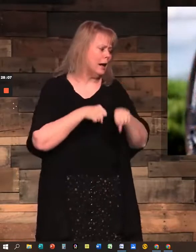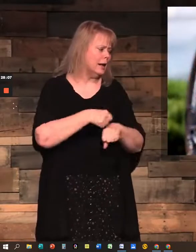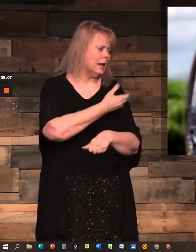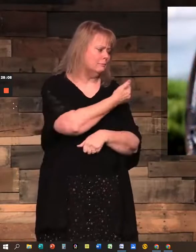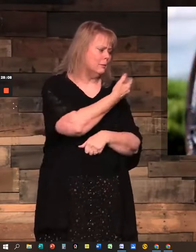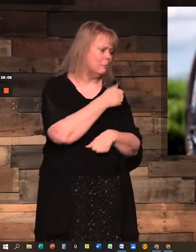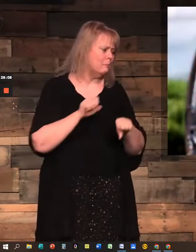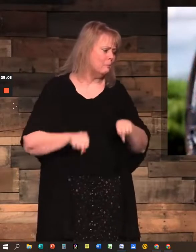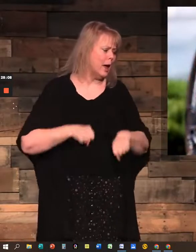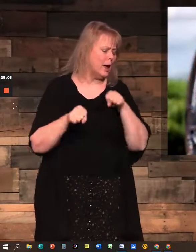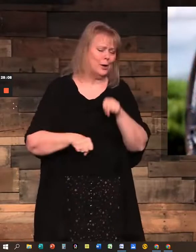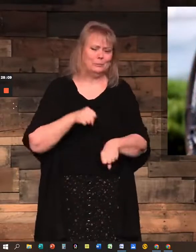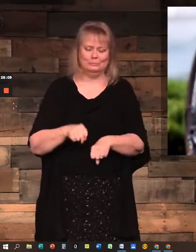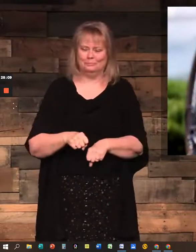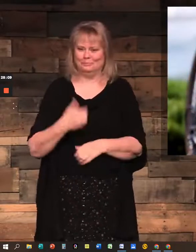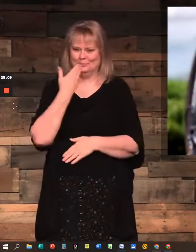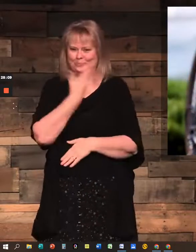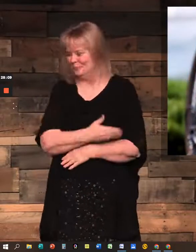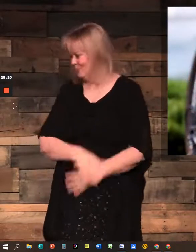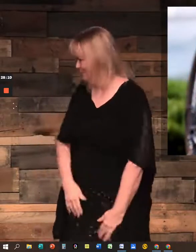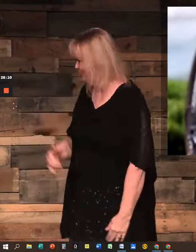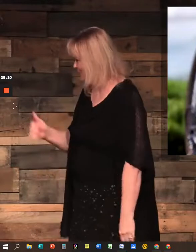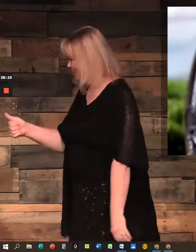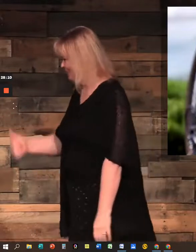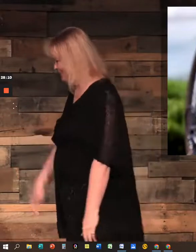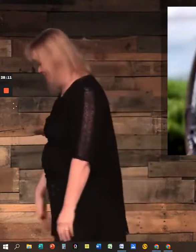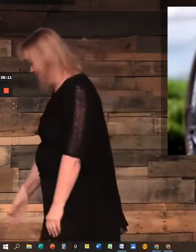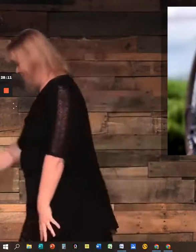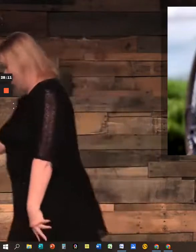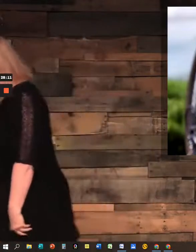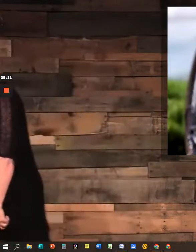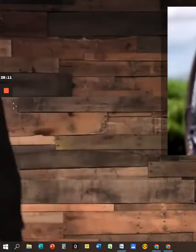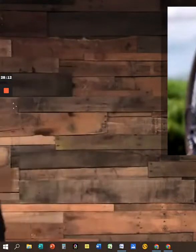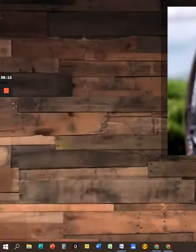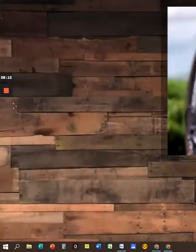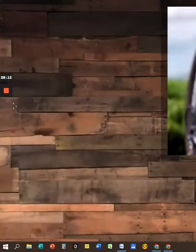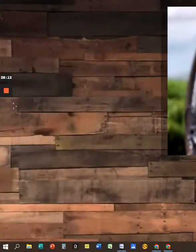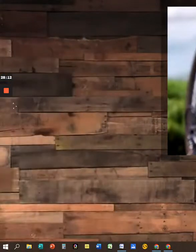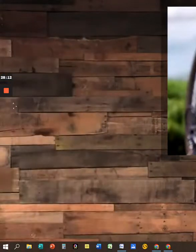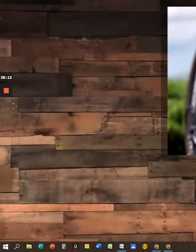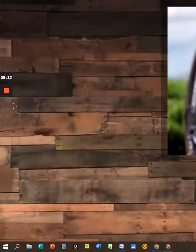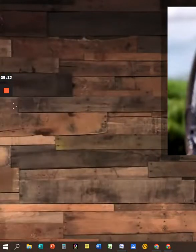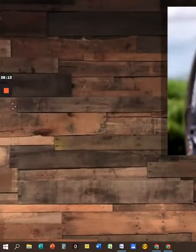Thank you, Deanne, for sharing your gifts with us this morning.